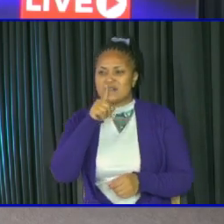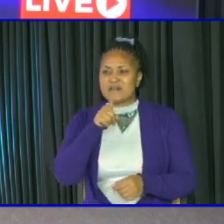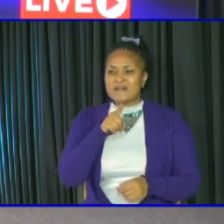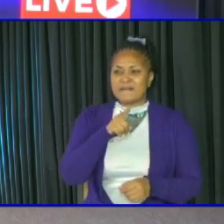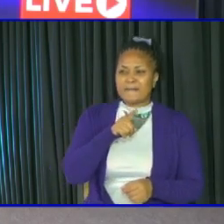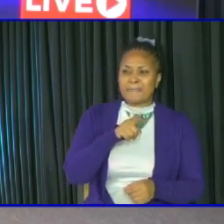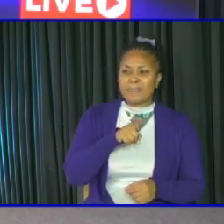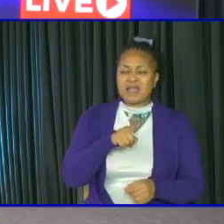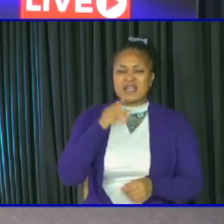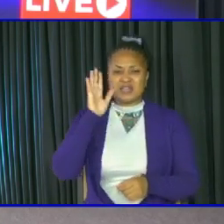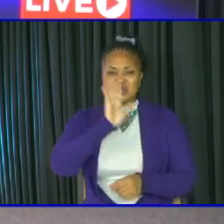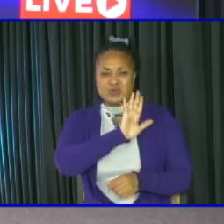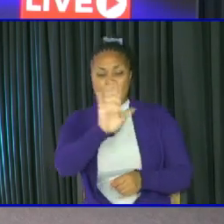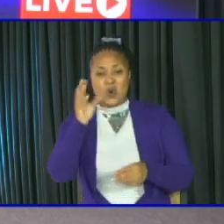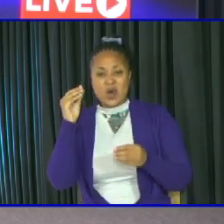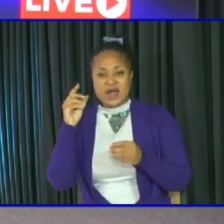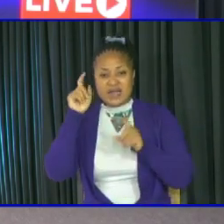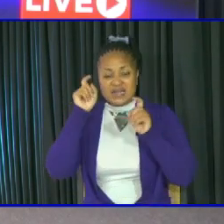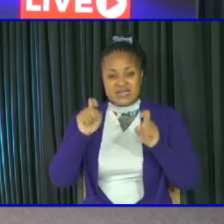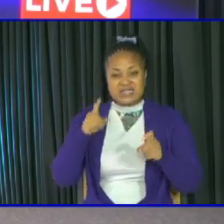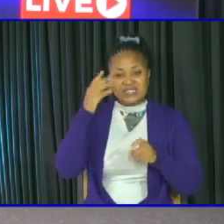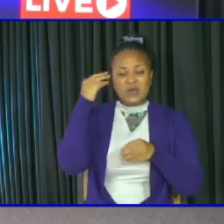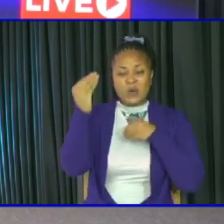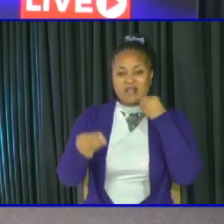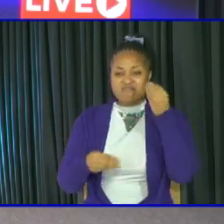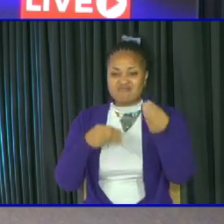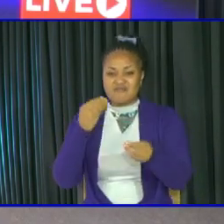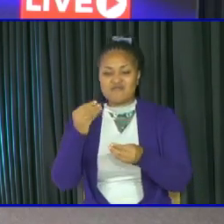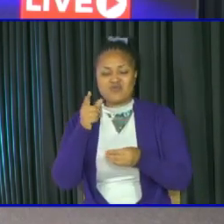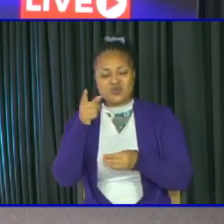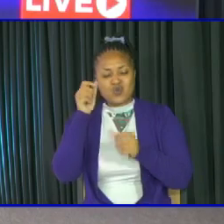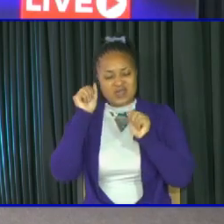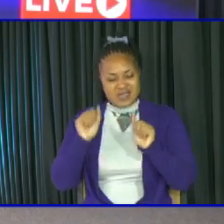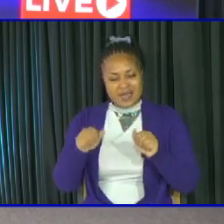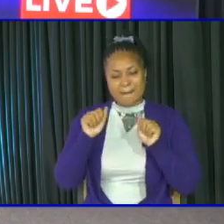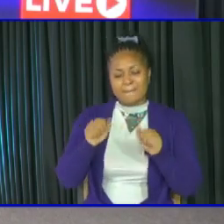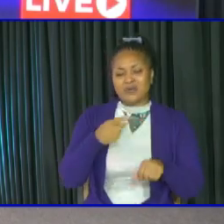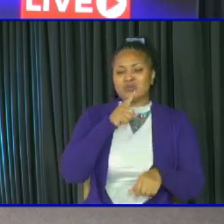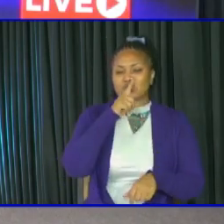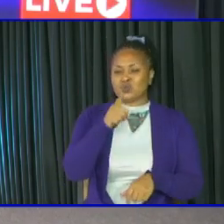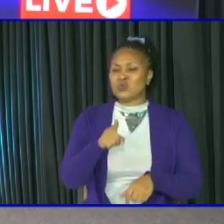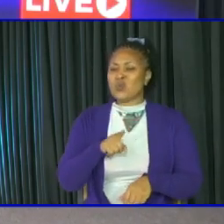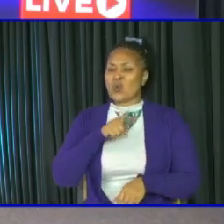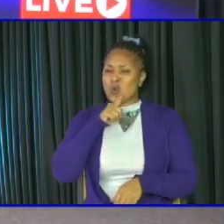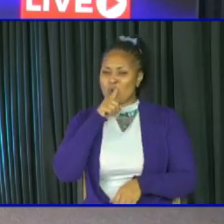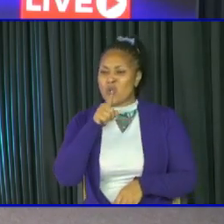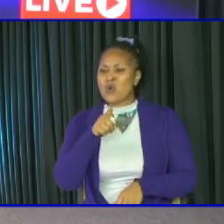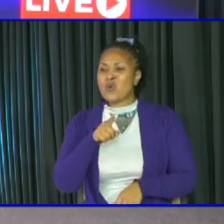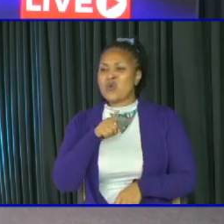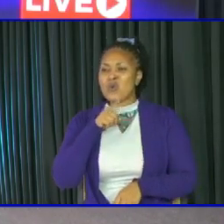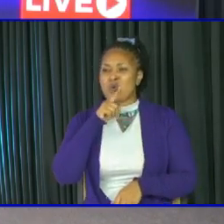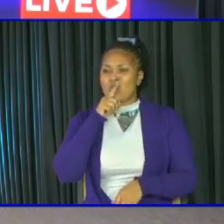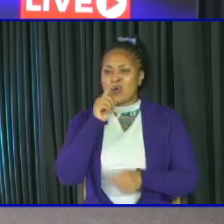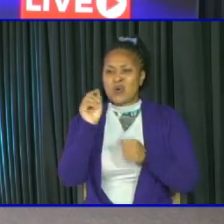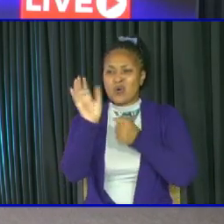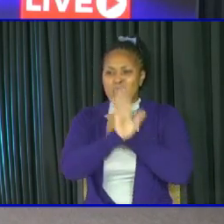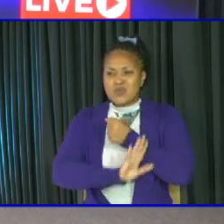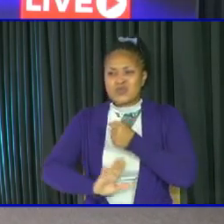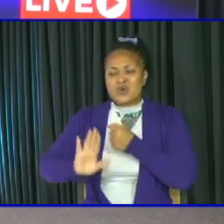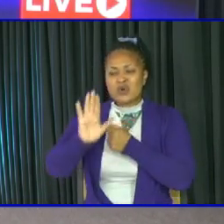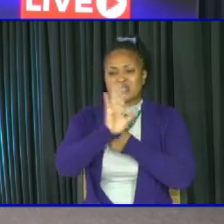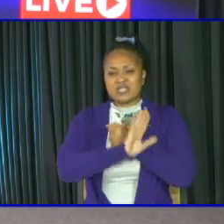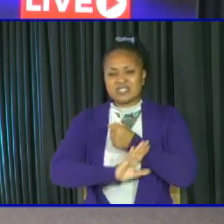he supply, and you can risk the shore. Protection is